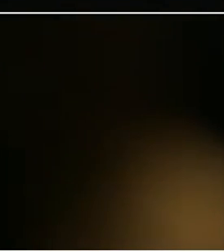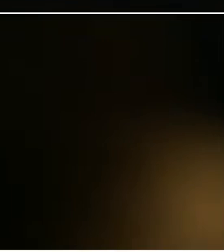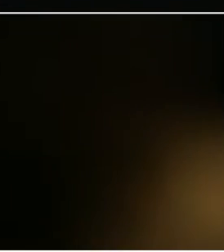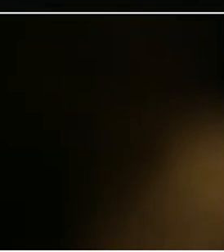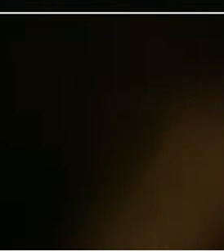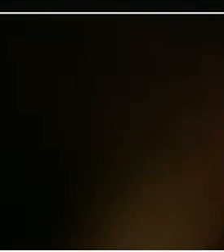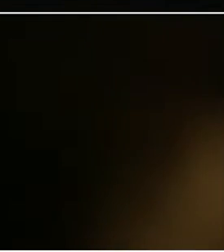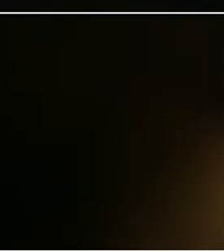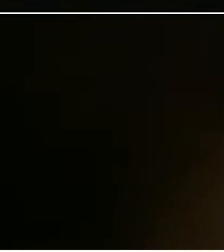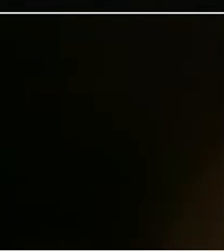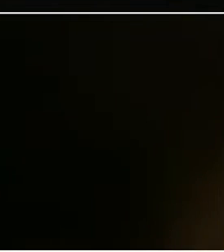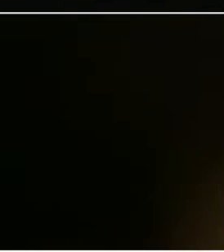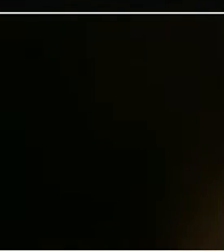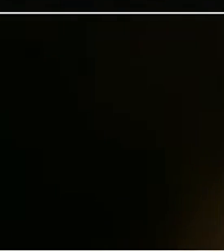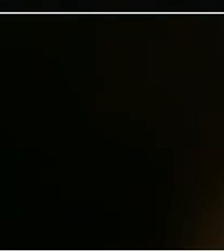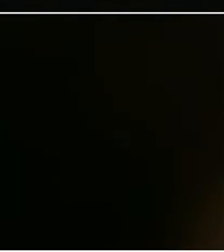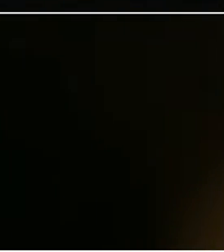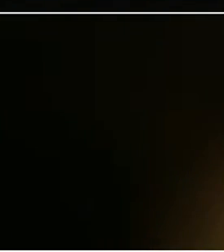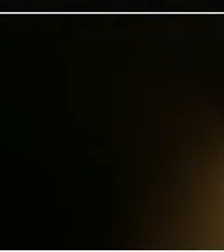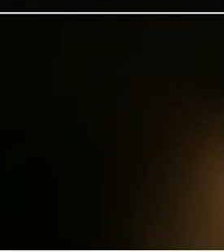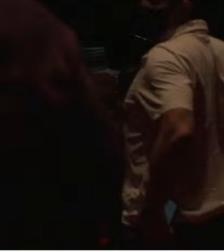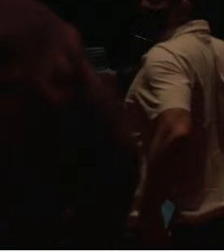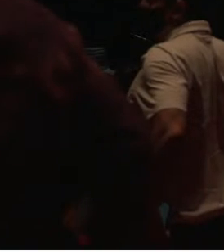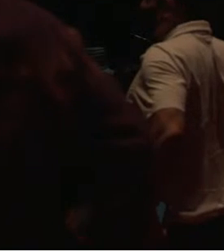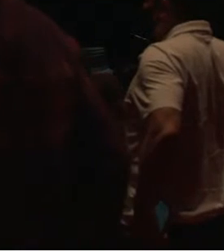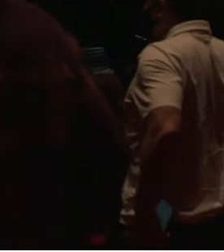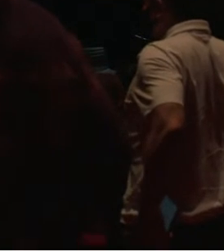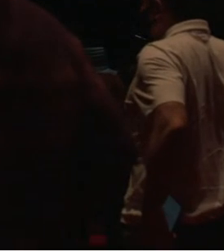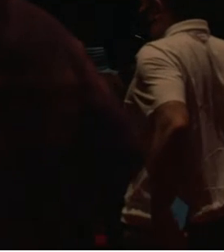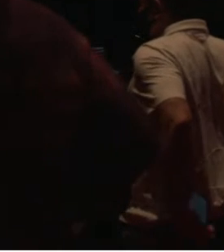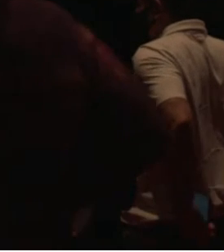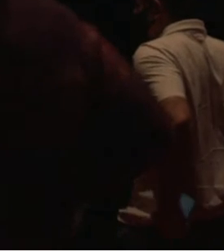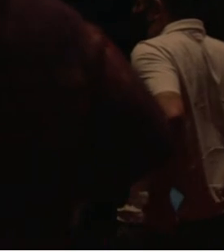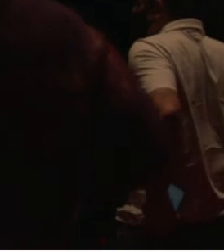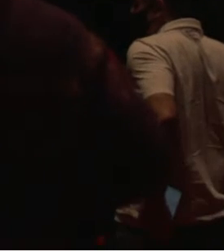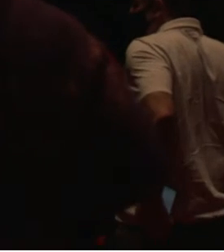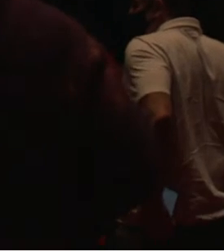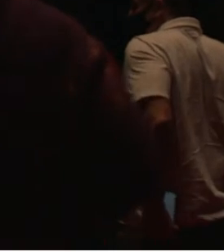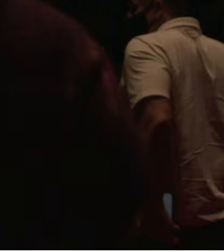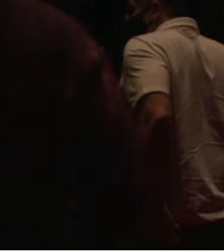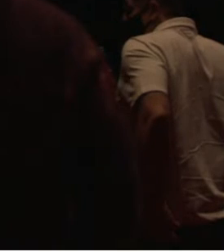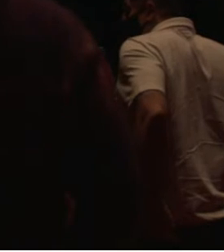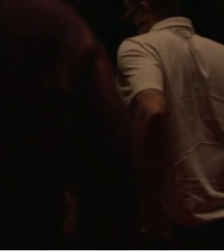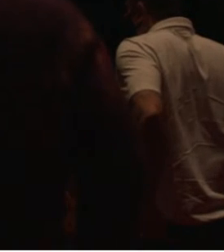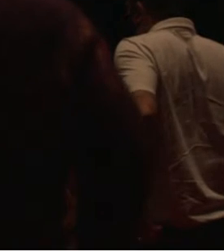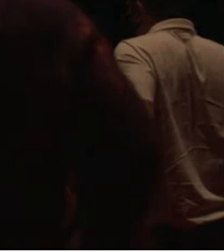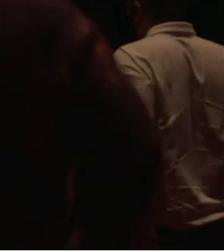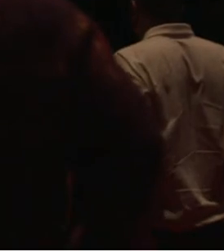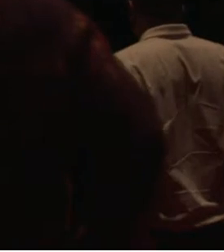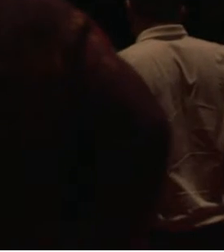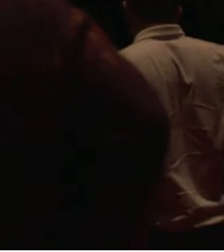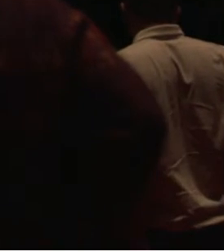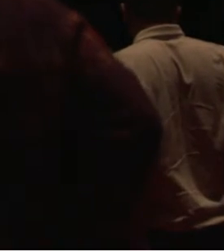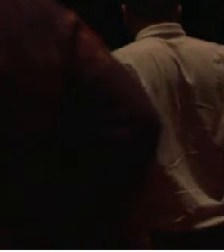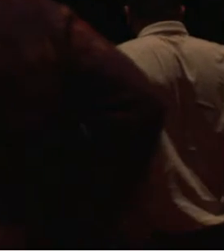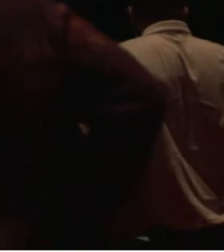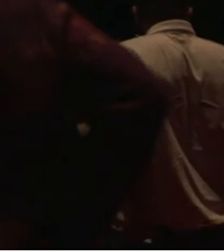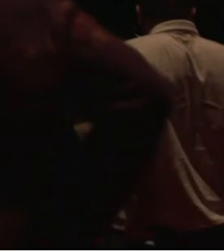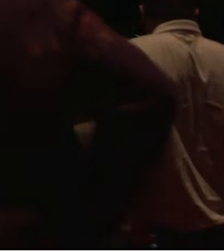the greatest honor that we can give a person, a family, an